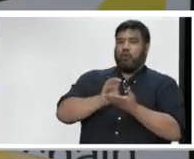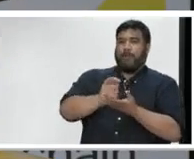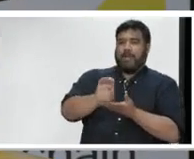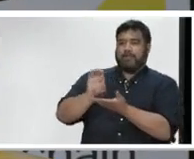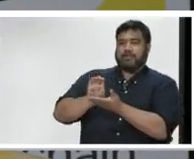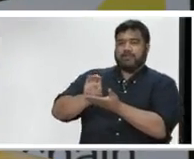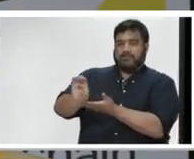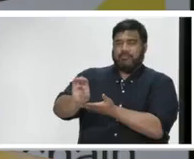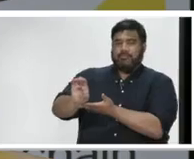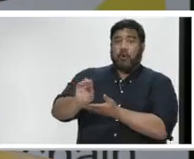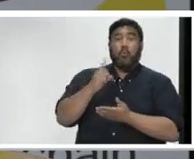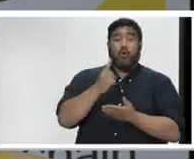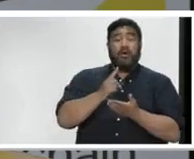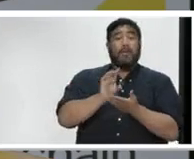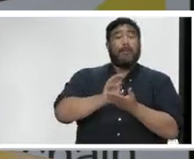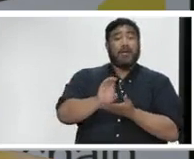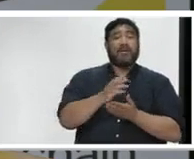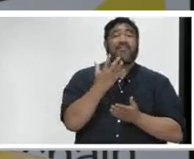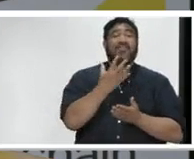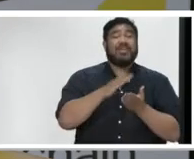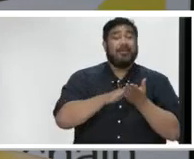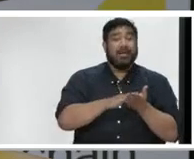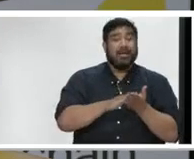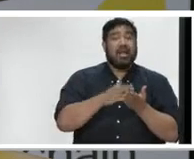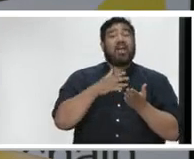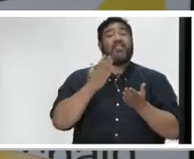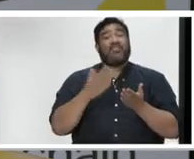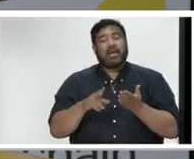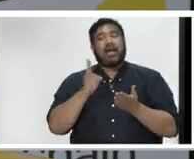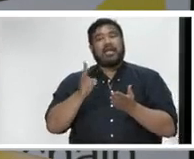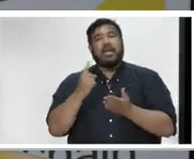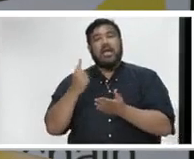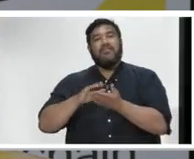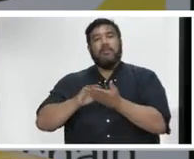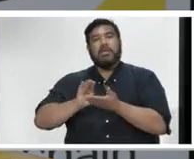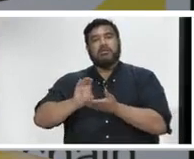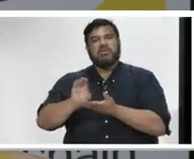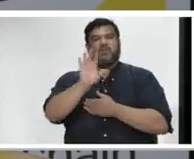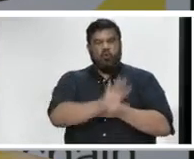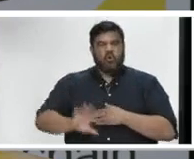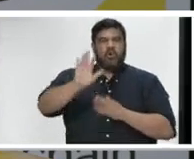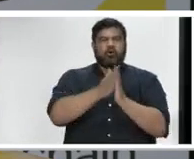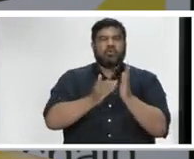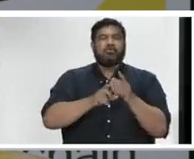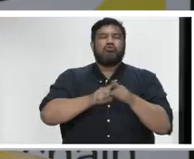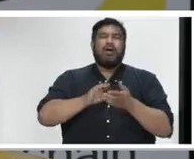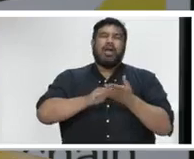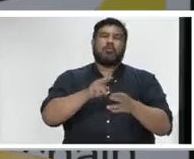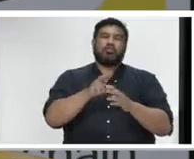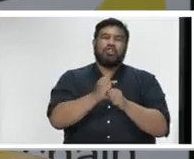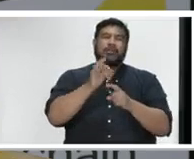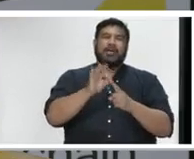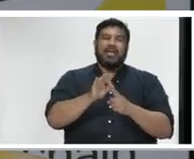payment of $15 million and then a further payment of $11 million out around the country to help offset the costs of their response